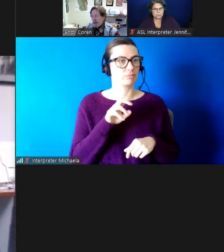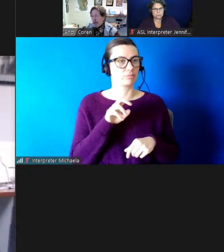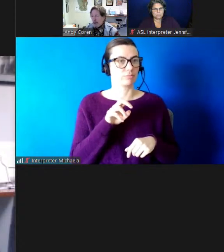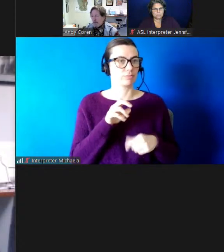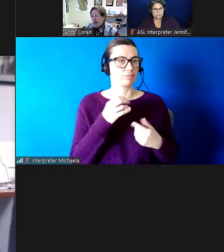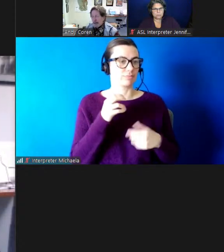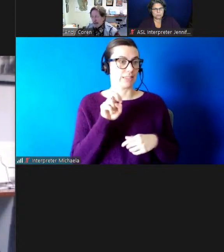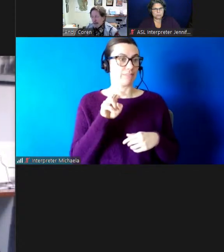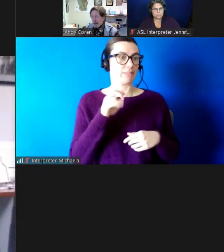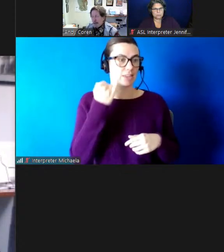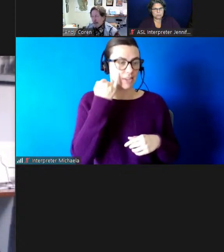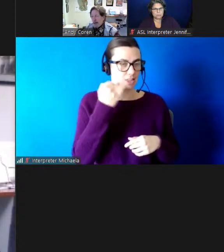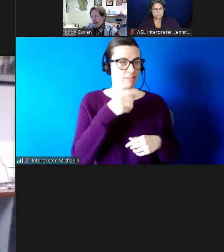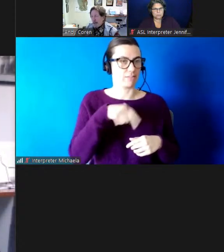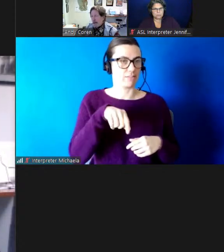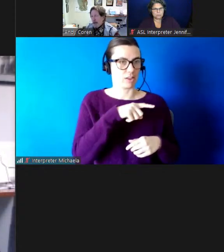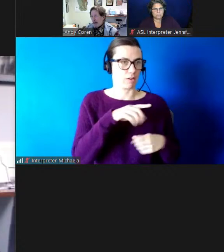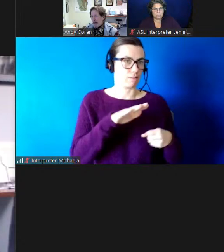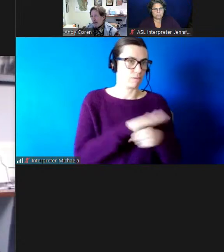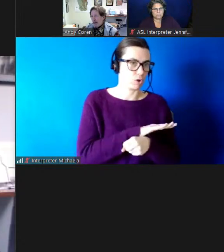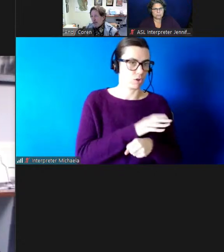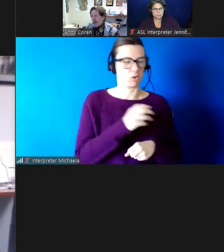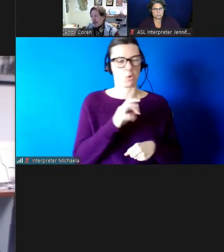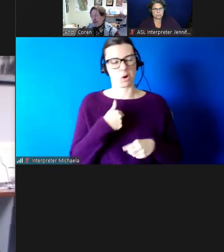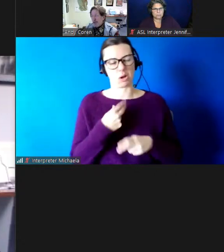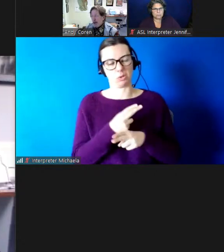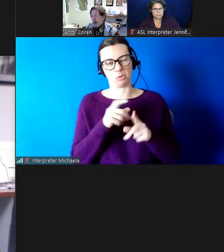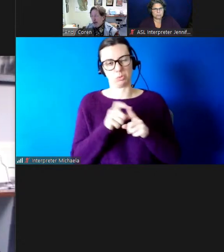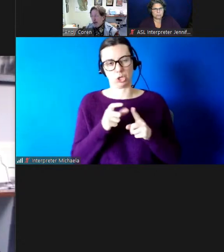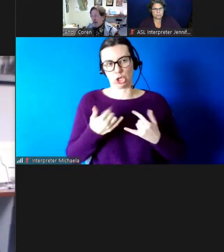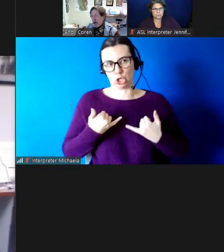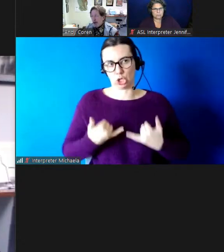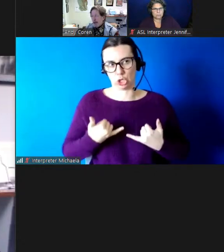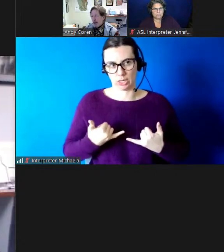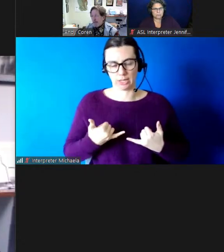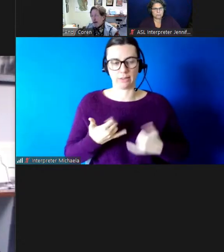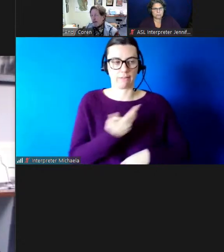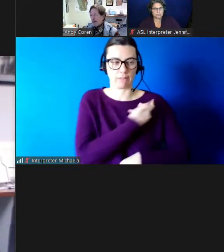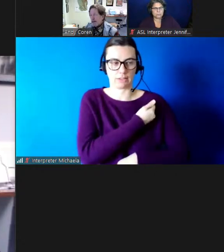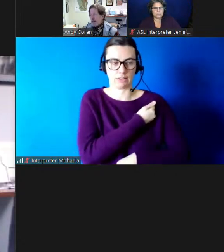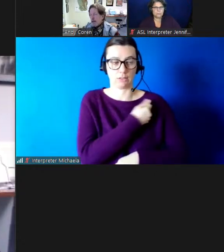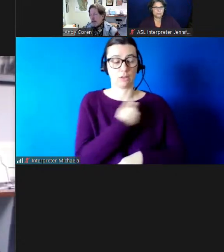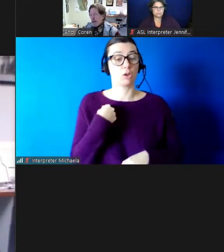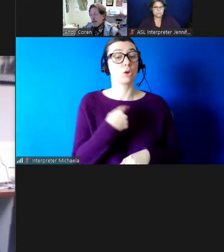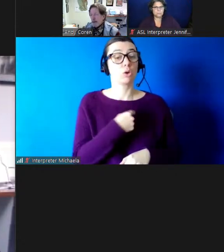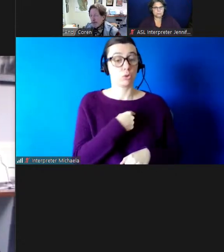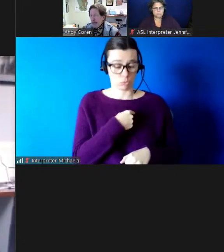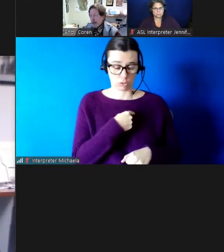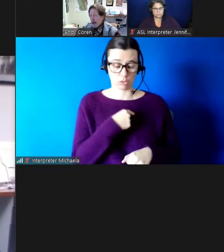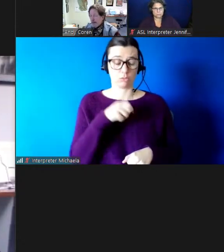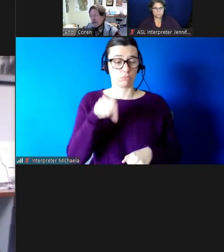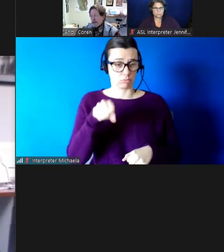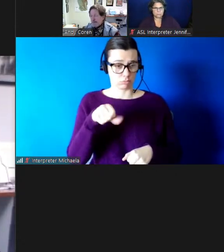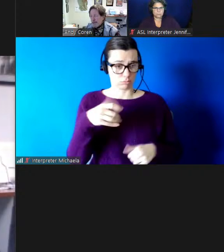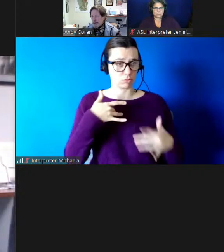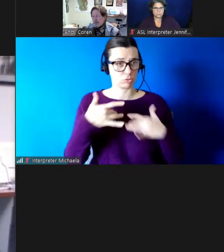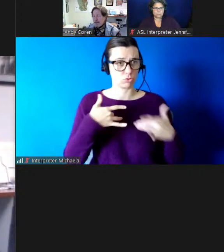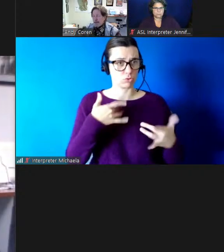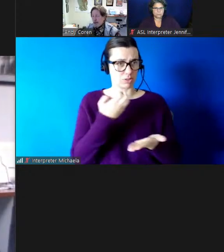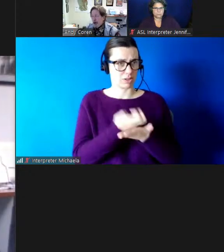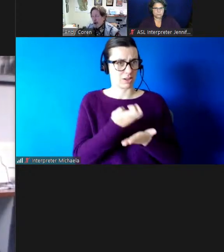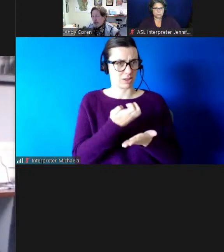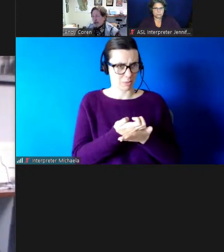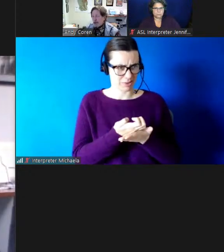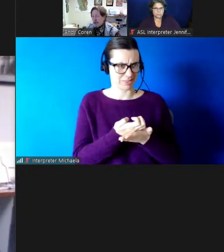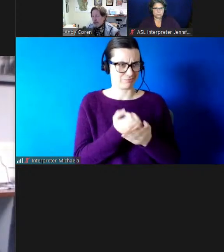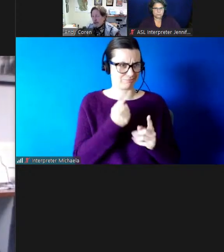currently vaccinated. And we do worry about the economic displacement